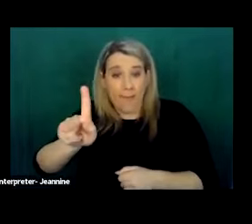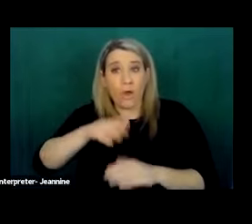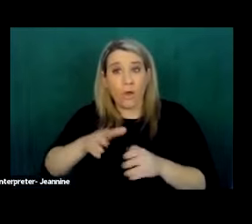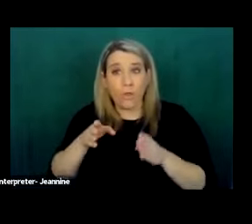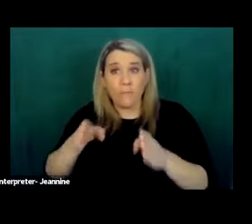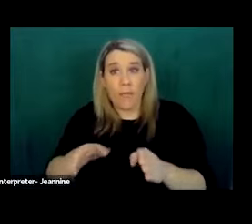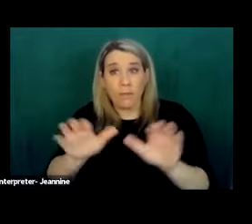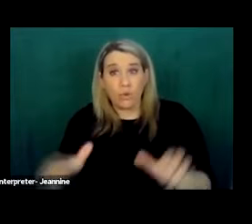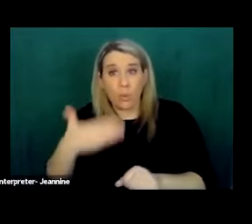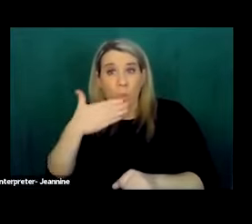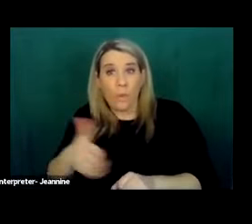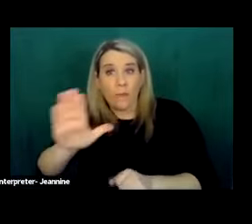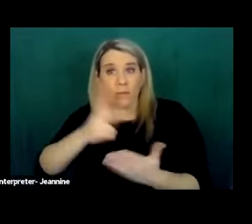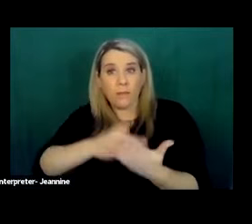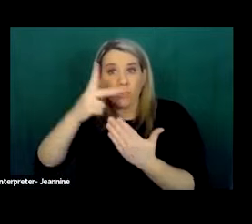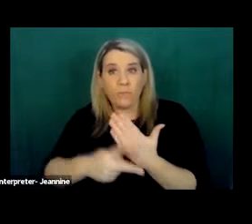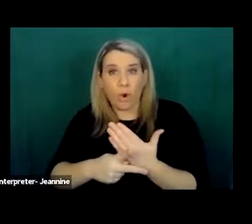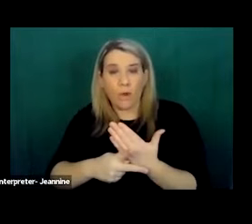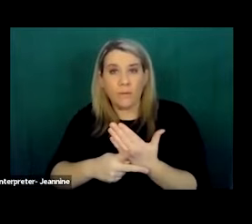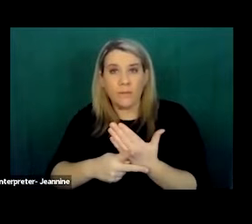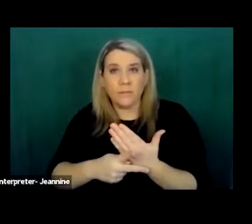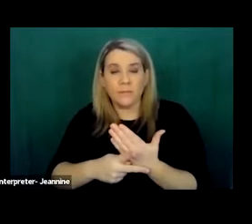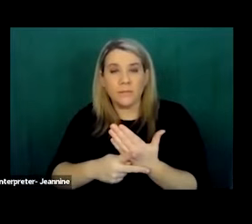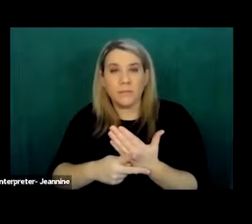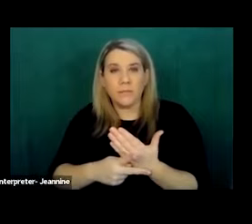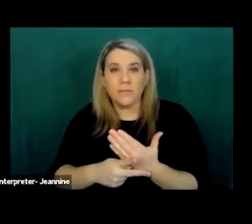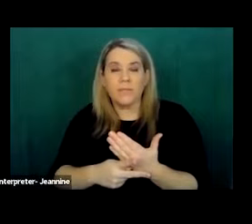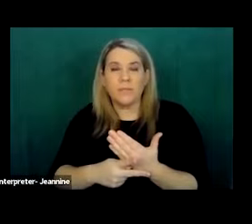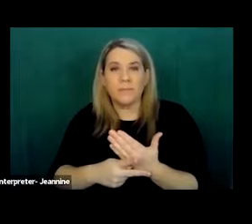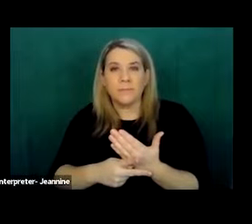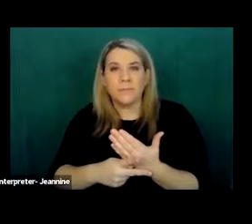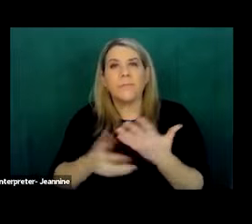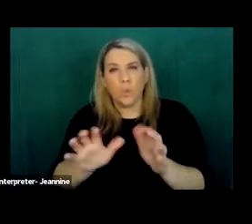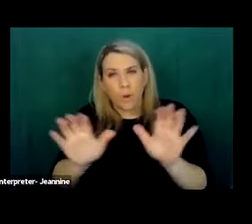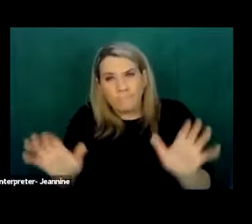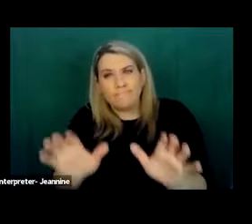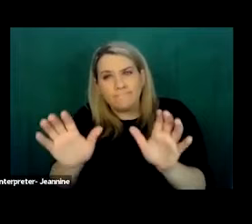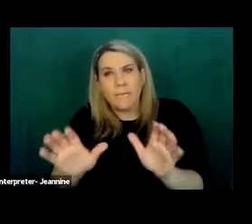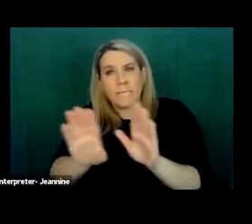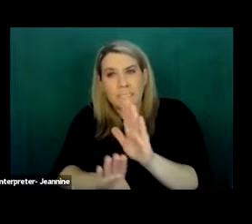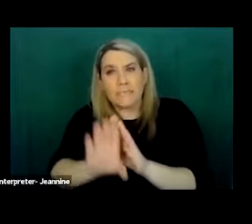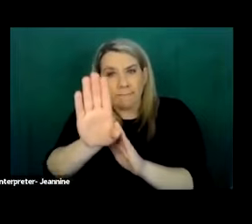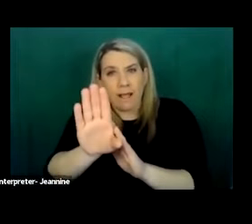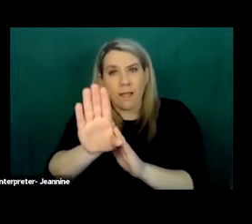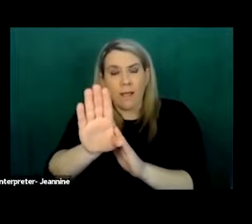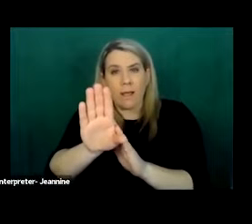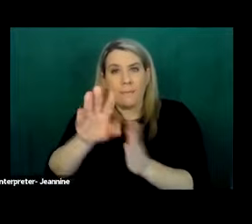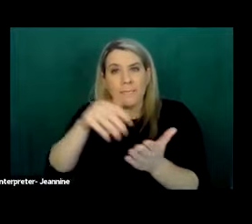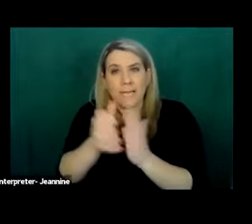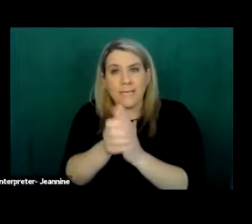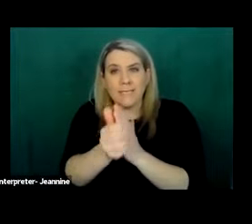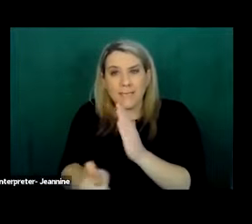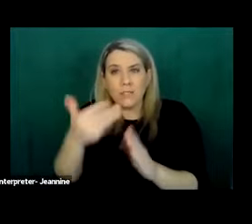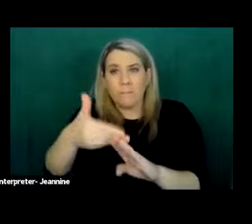in the program. It's more of a proactive approach to developing student study skills before they encounter major issues